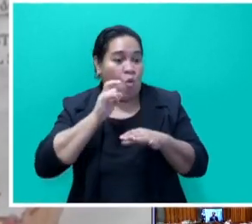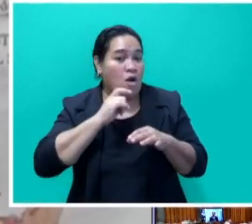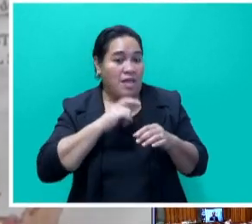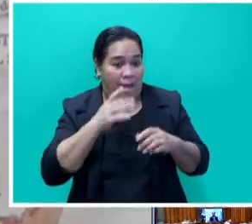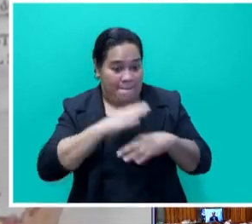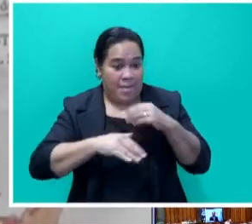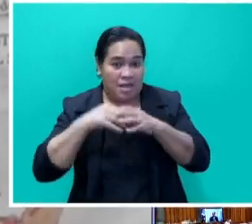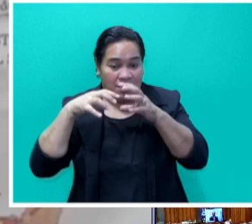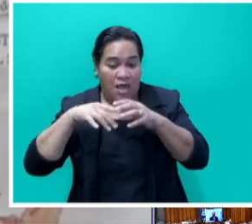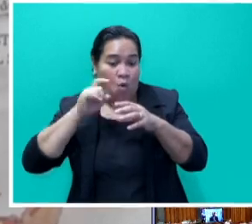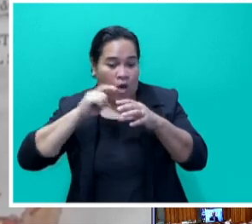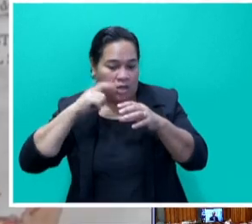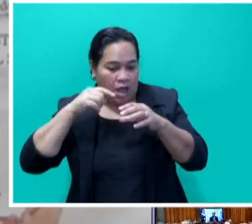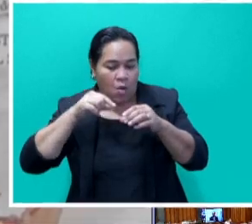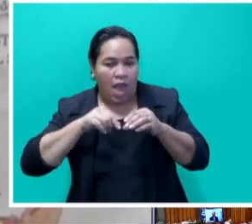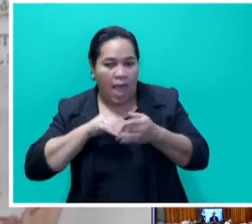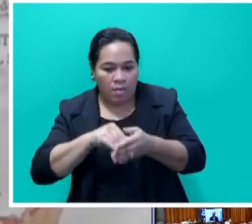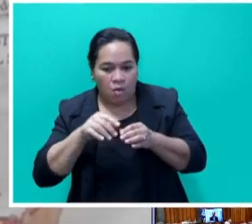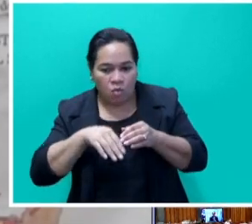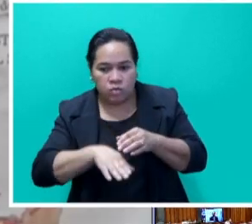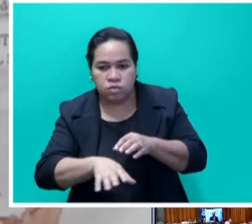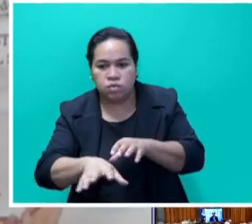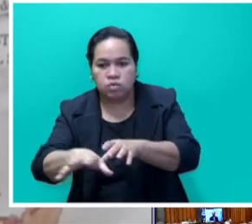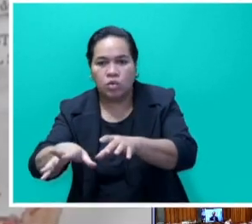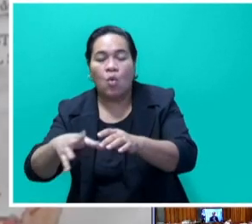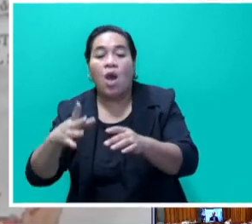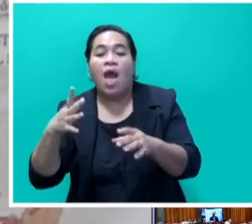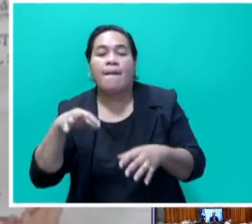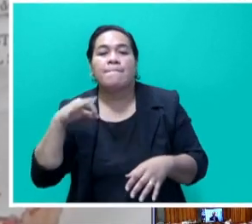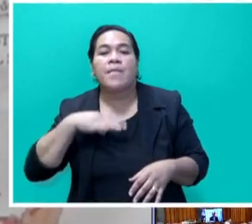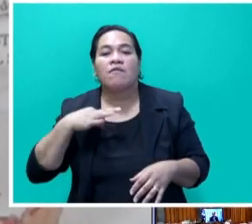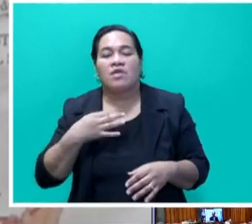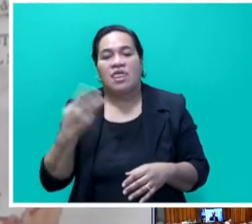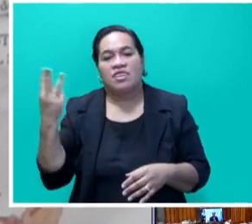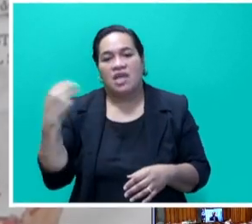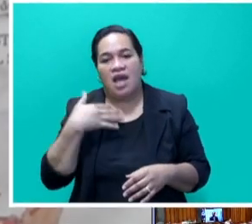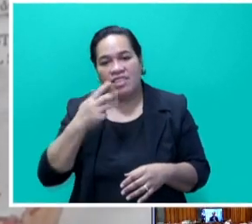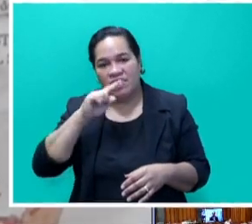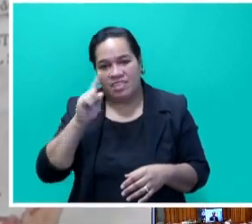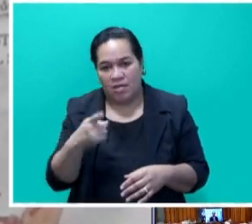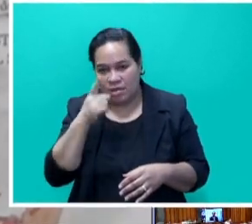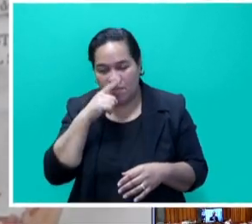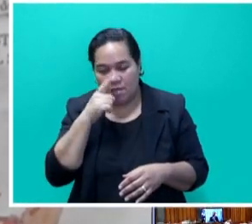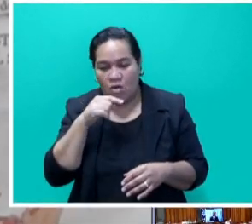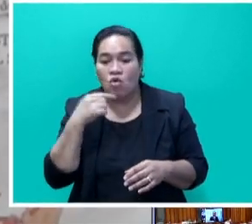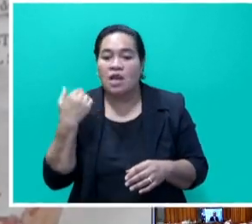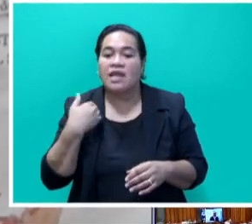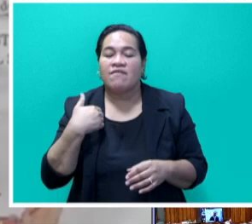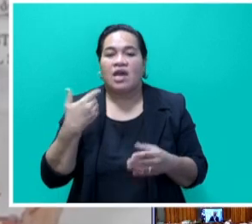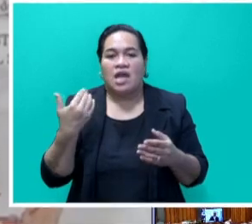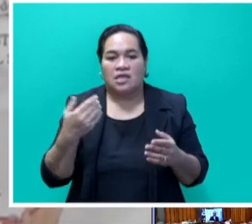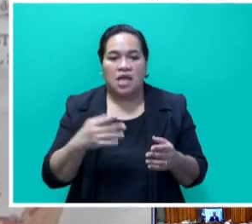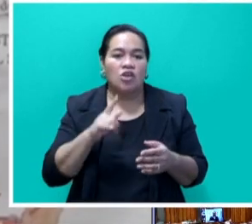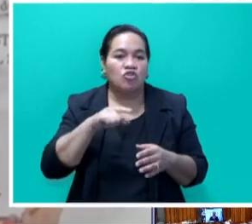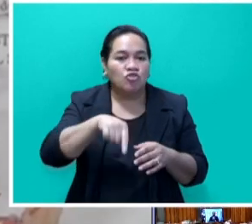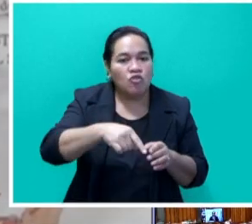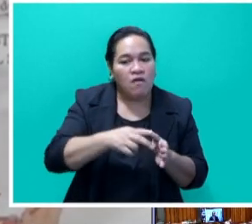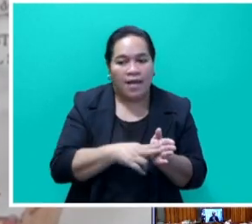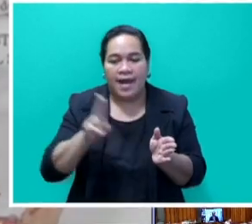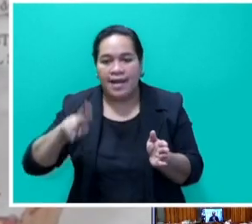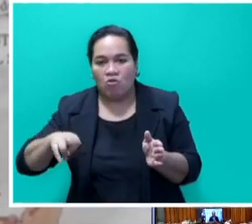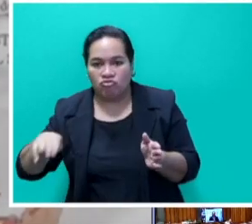over 300,000 people, 24/7 for Fijians living within the Suwa-Nosori corridor, and